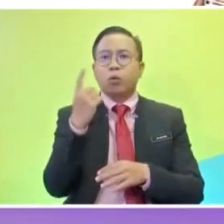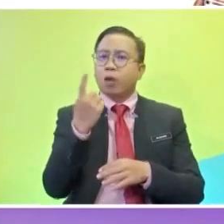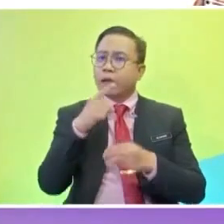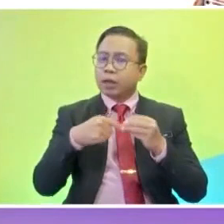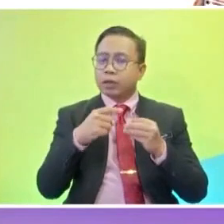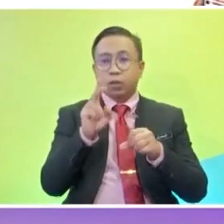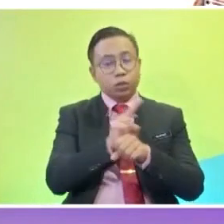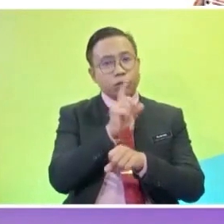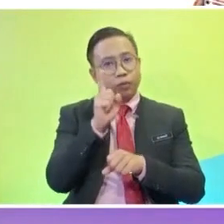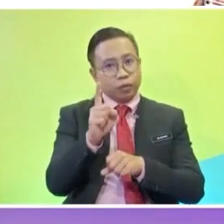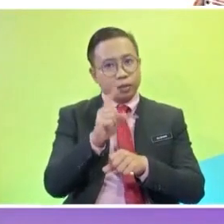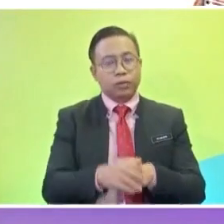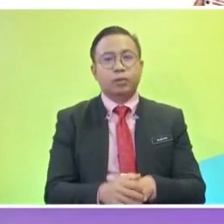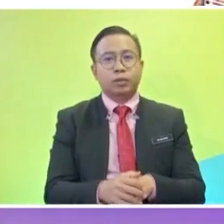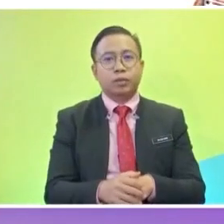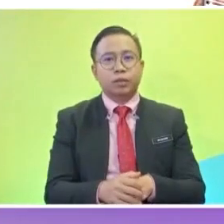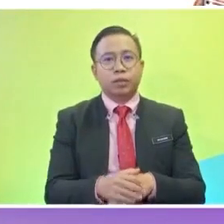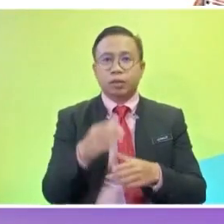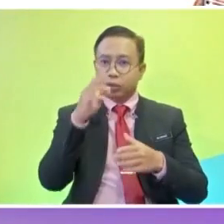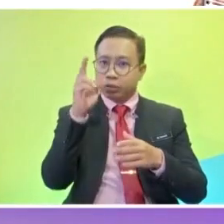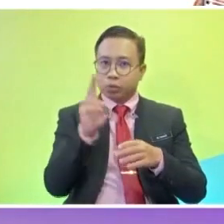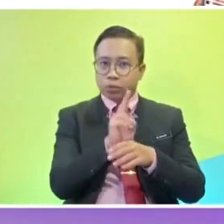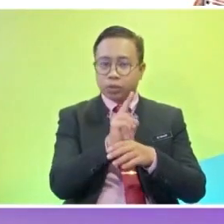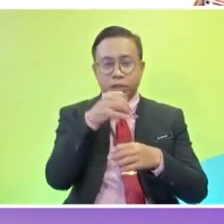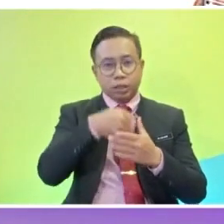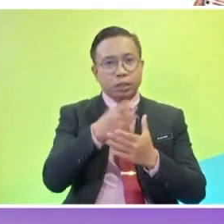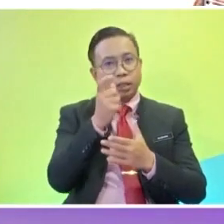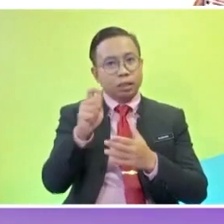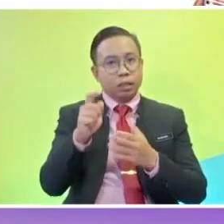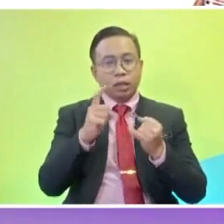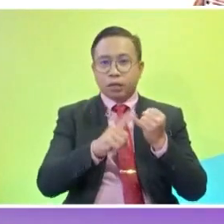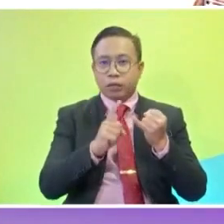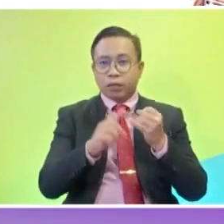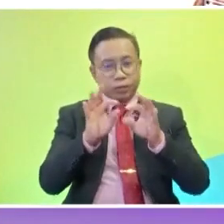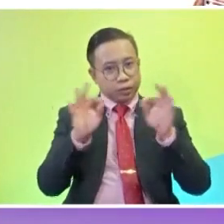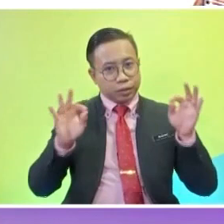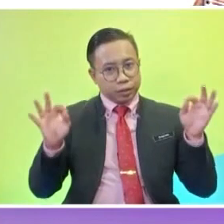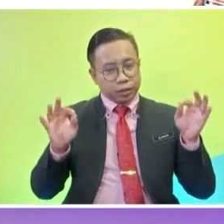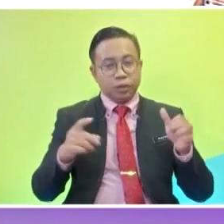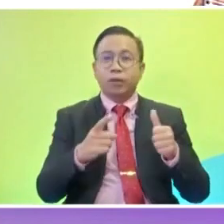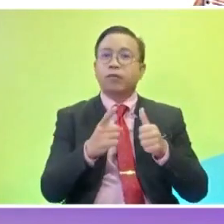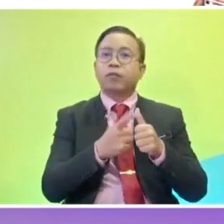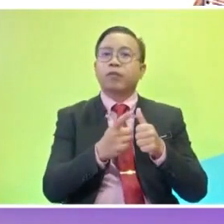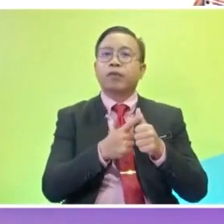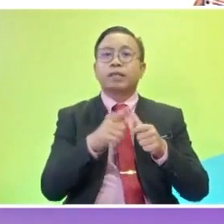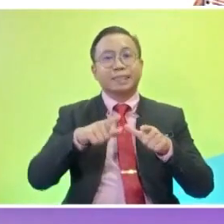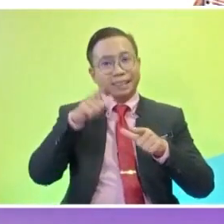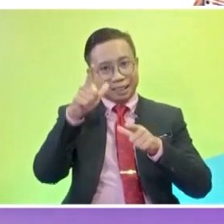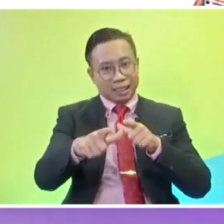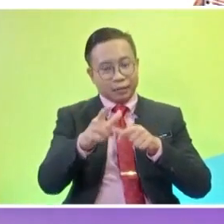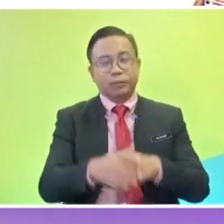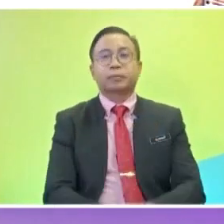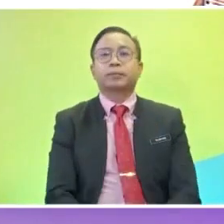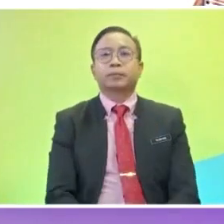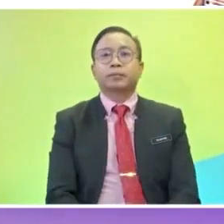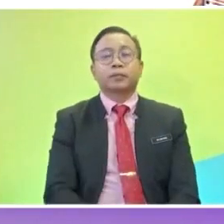says first, right? So if you use it in the first sentence, when we talk about doing something, so the first step, we use the word